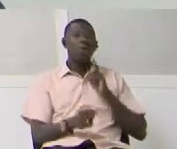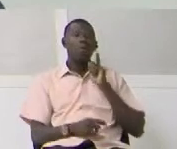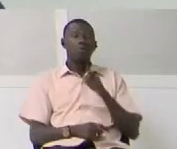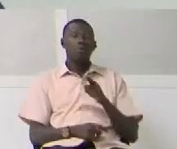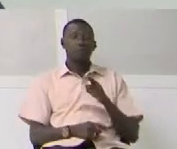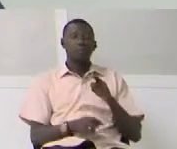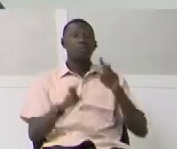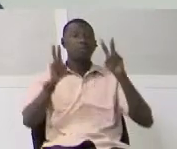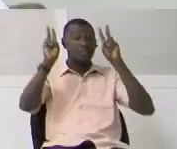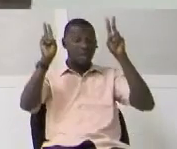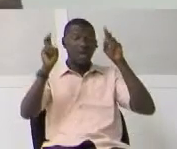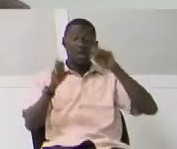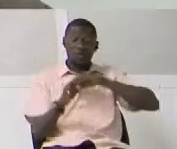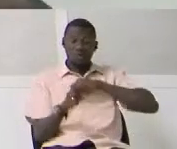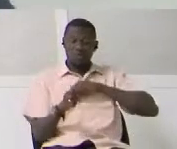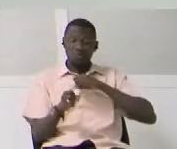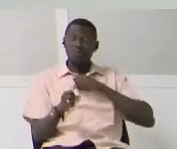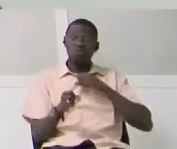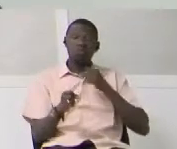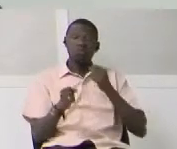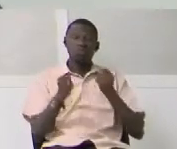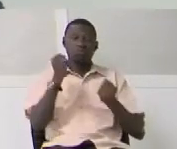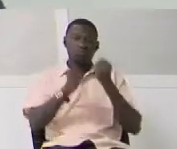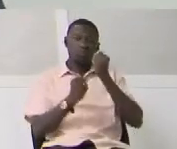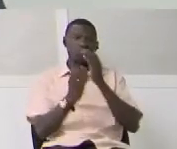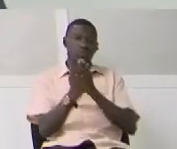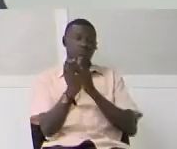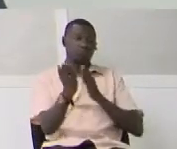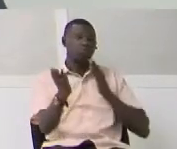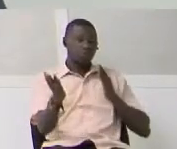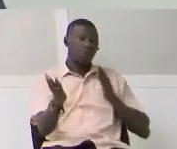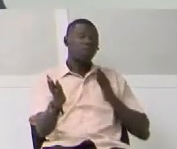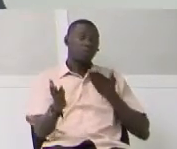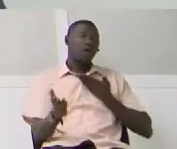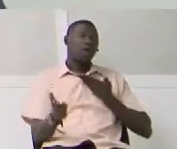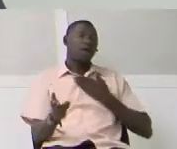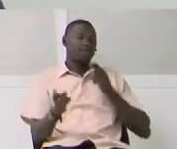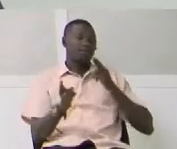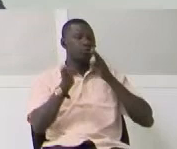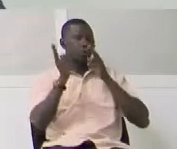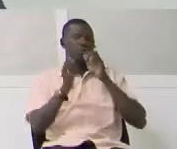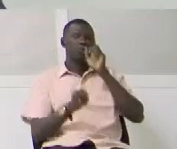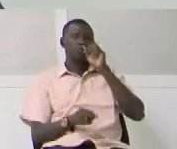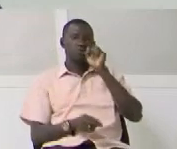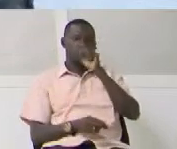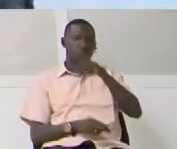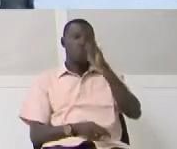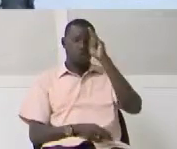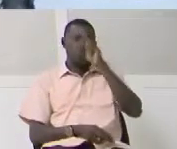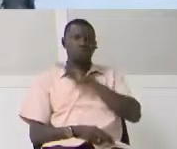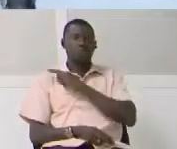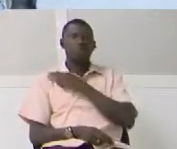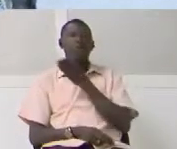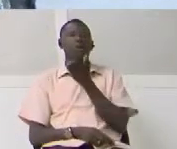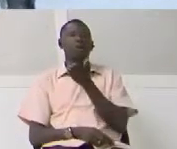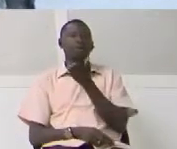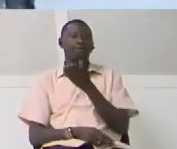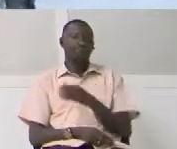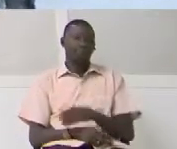Observer, you can send Katie Hibar, Lynch, even the Denjum, Dr. Denwan, a convoy vice president, la Feka convoy president